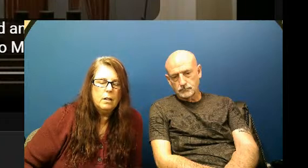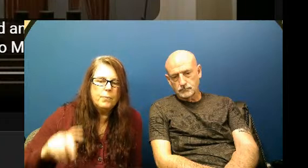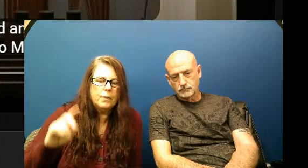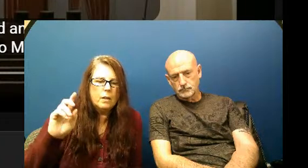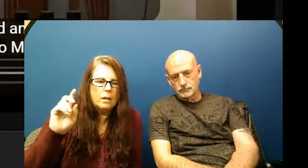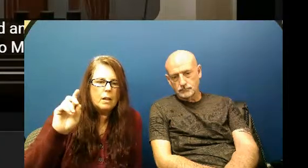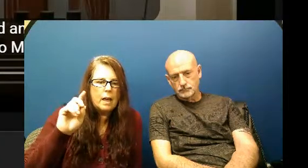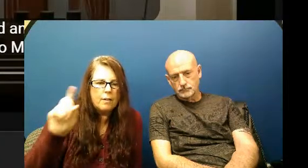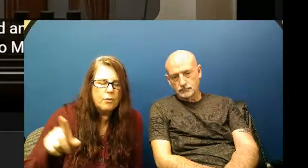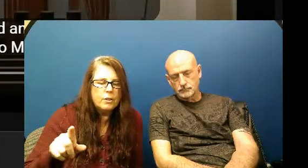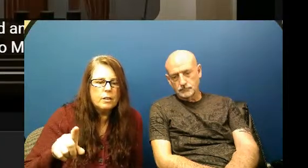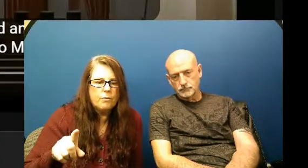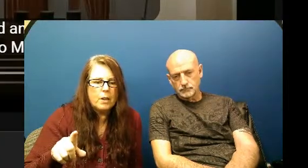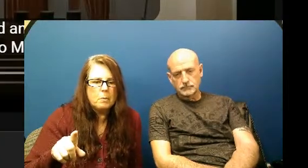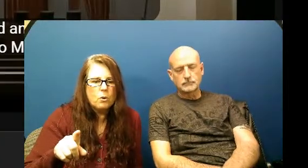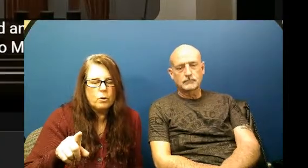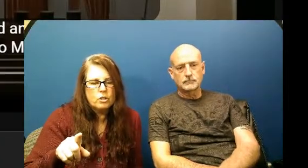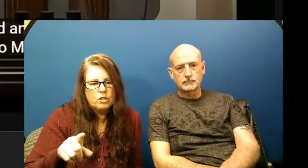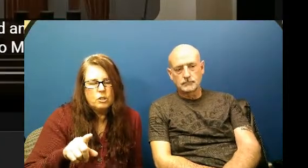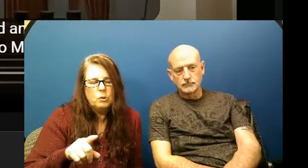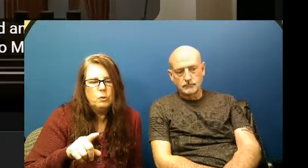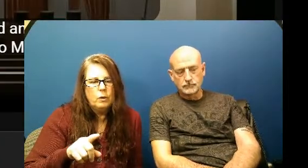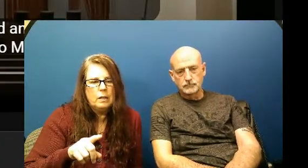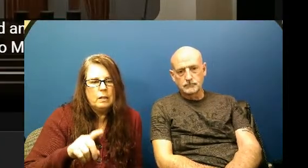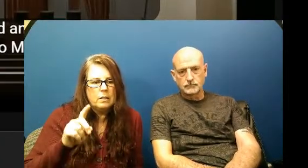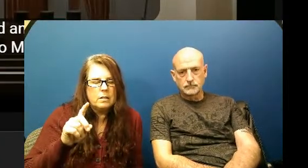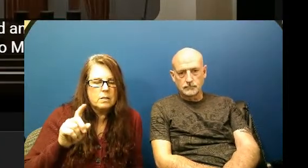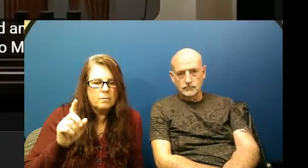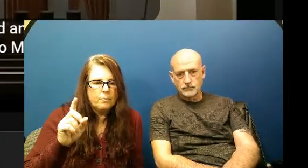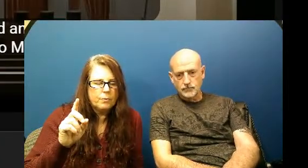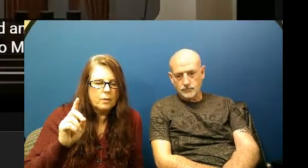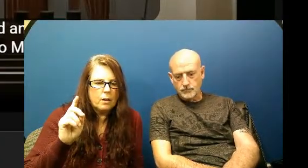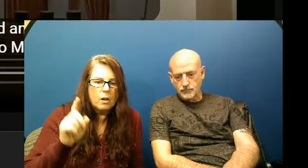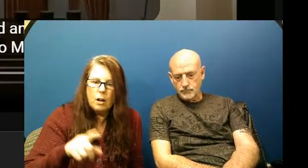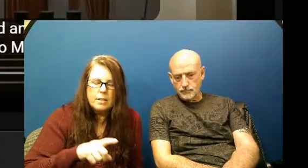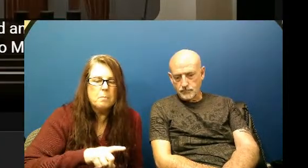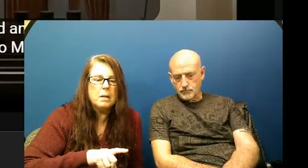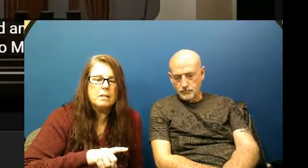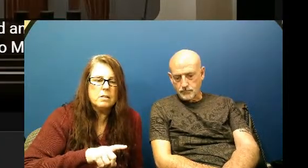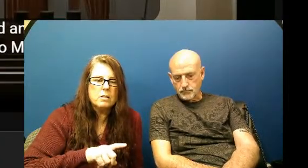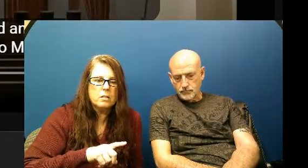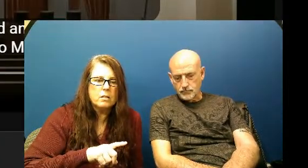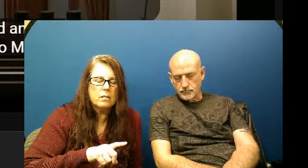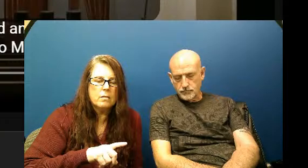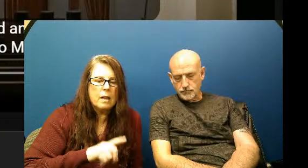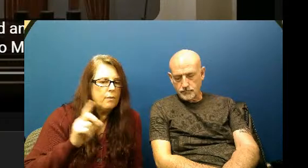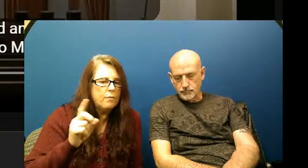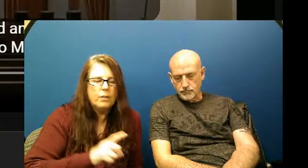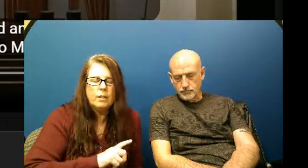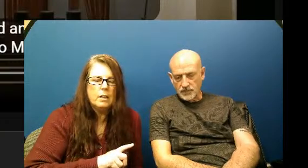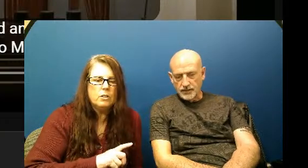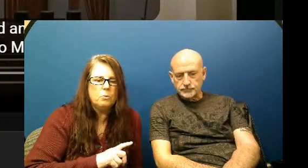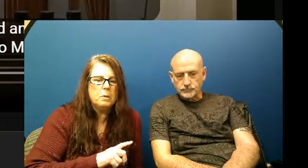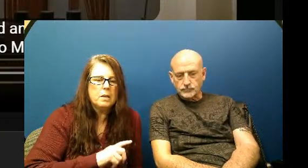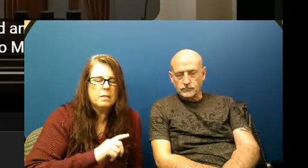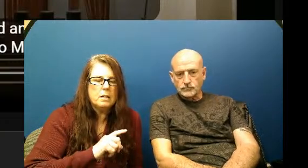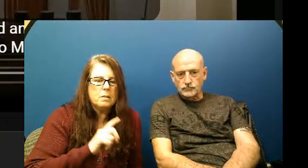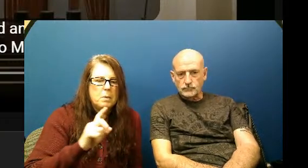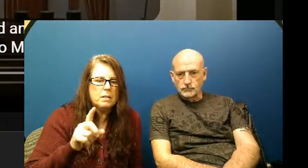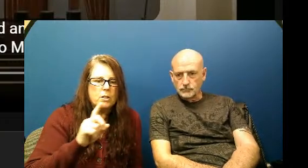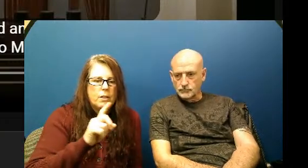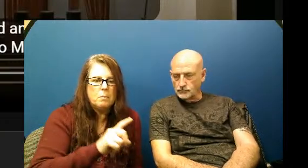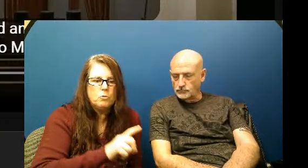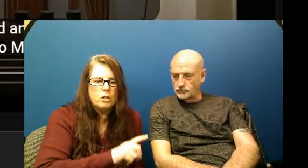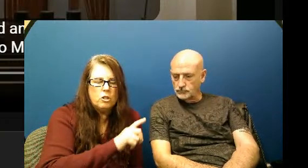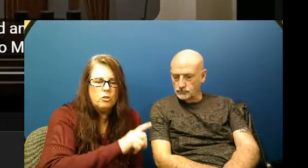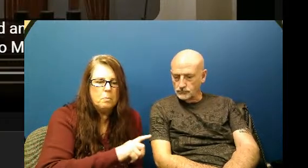David. Everything the family courts do is content-based. Everything they do, because it's